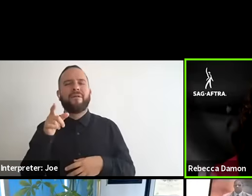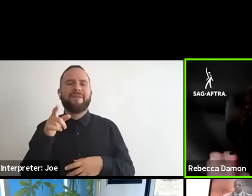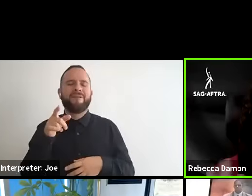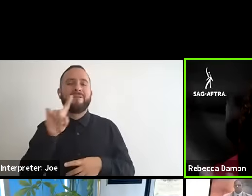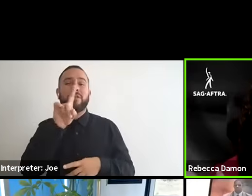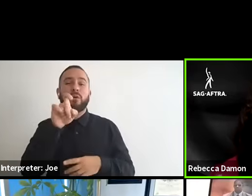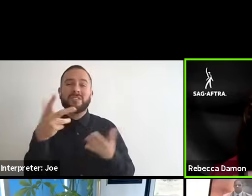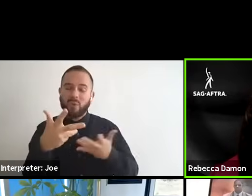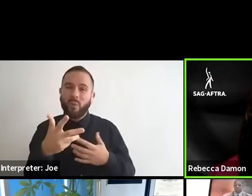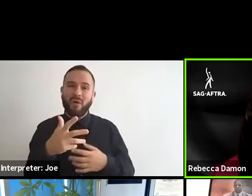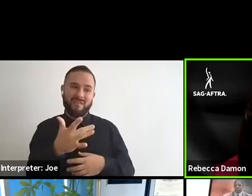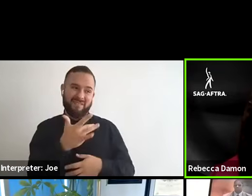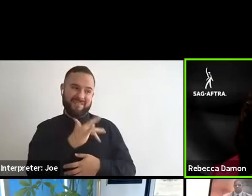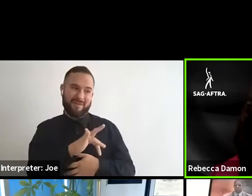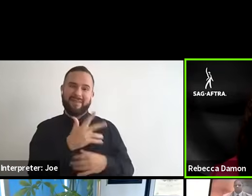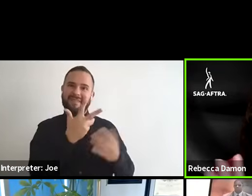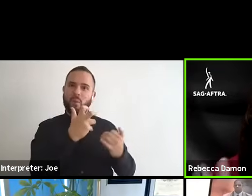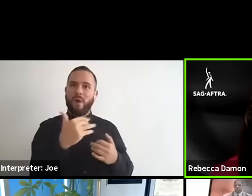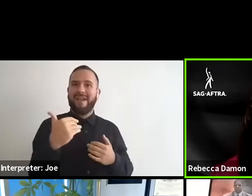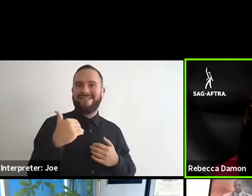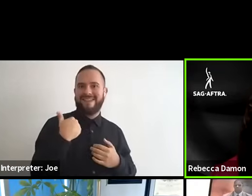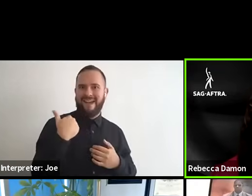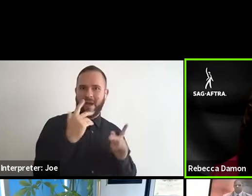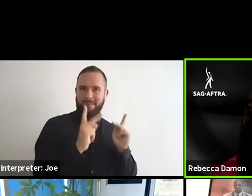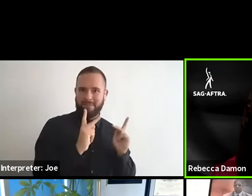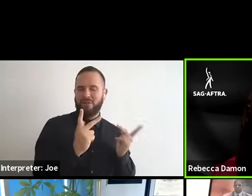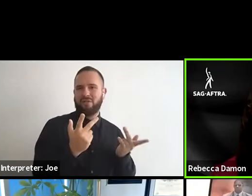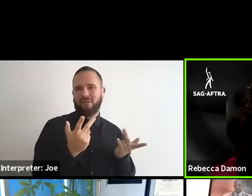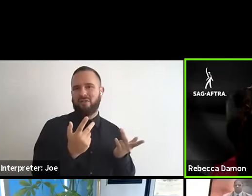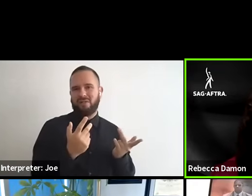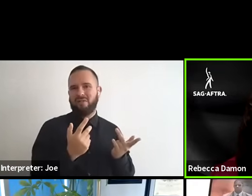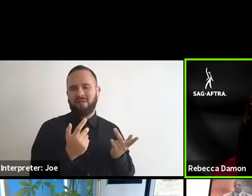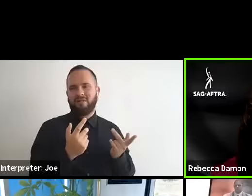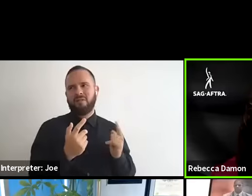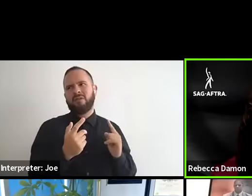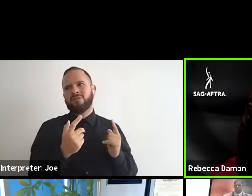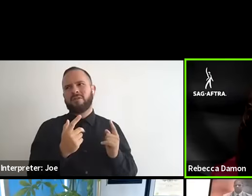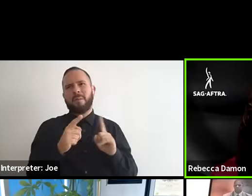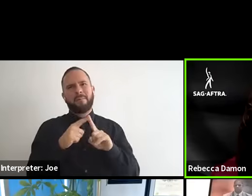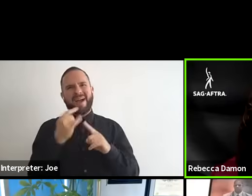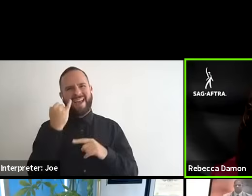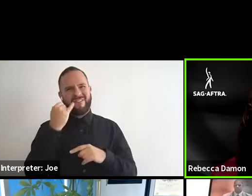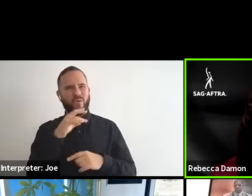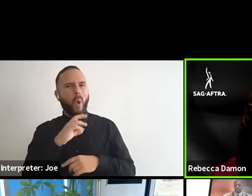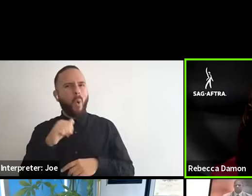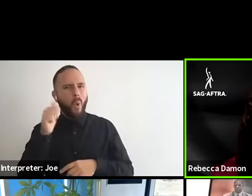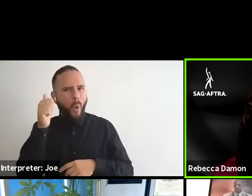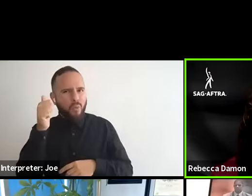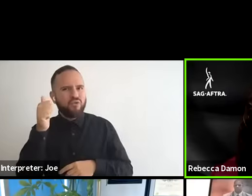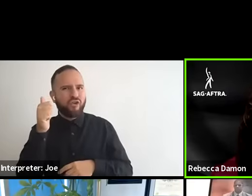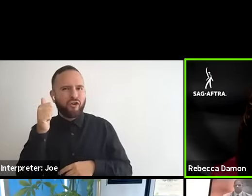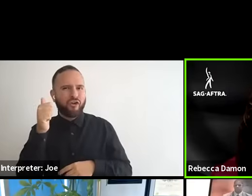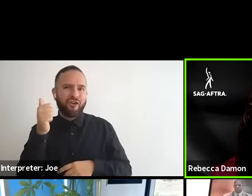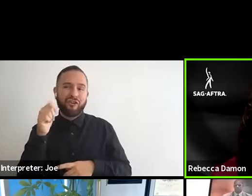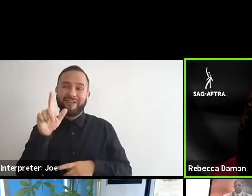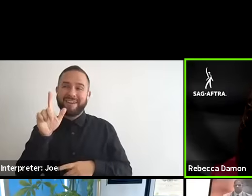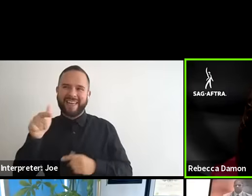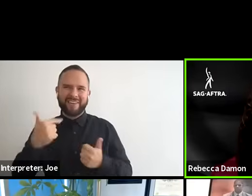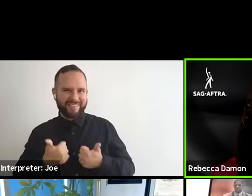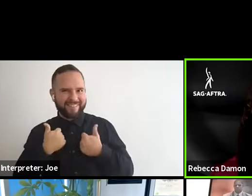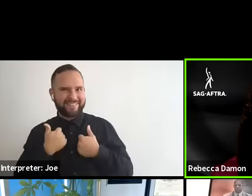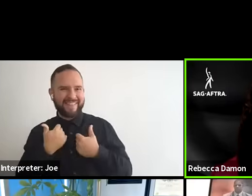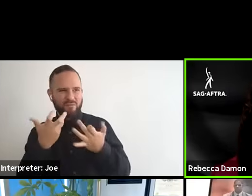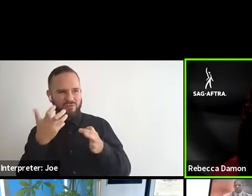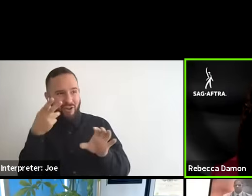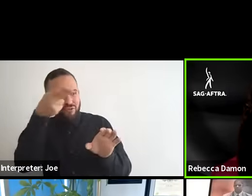additional advice? You've actually provided some good that would apply to anybody, but for people that are coming in at a later point in life, is there a way